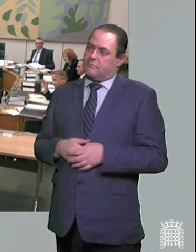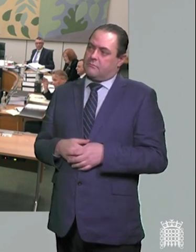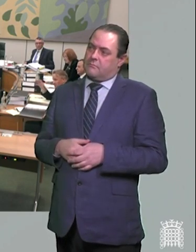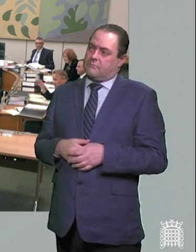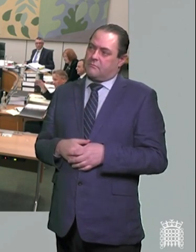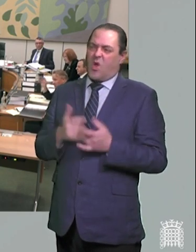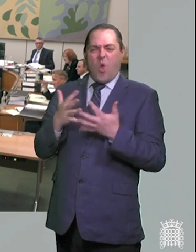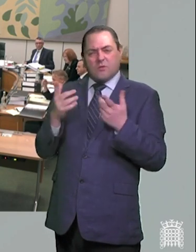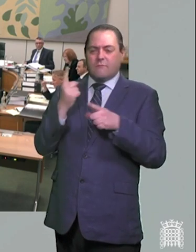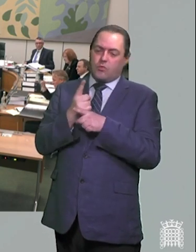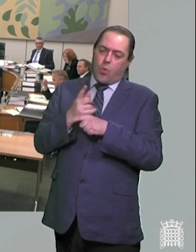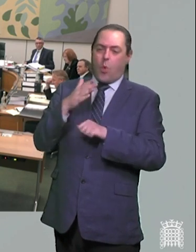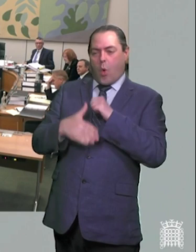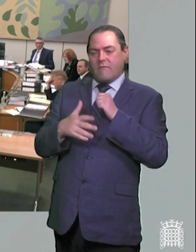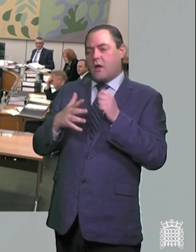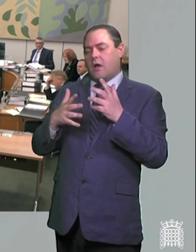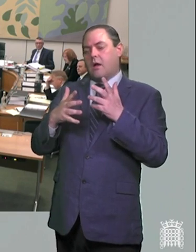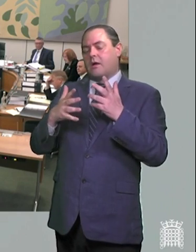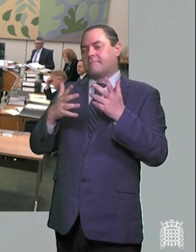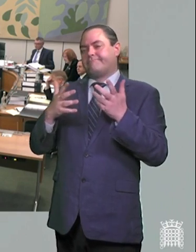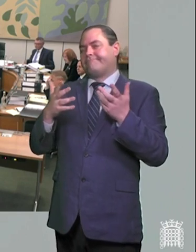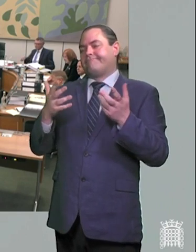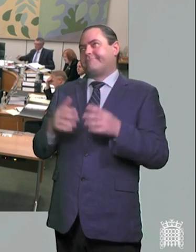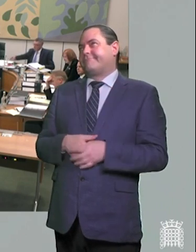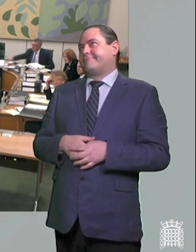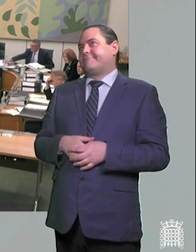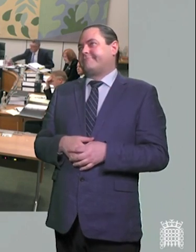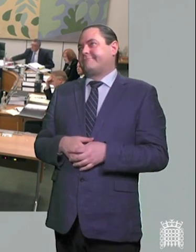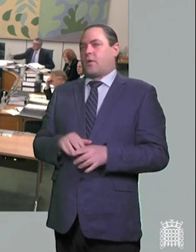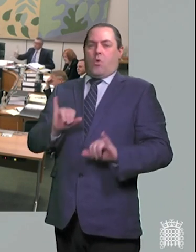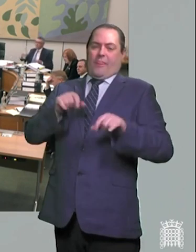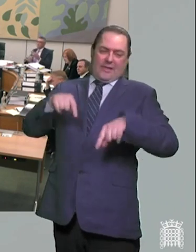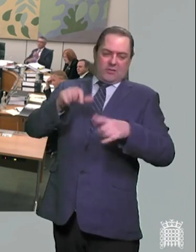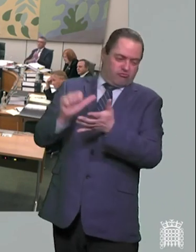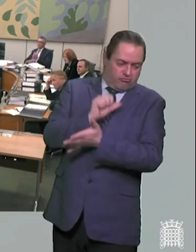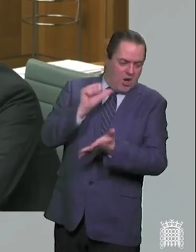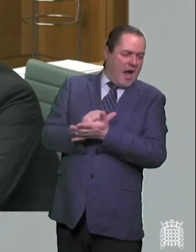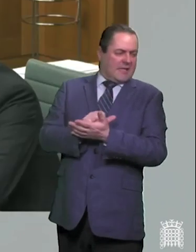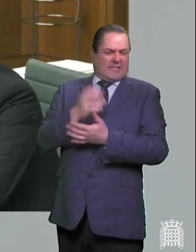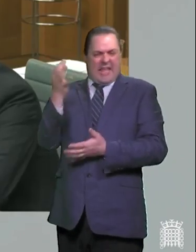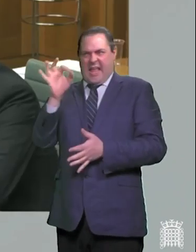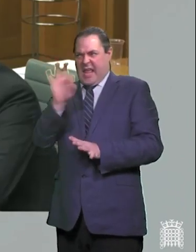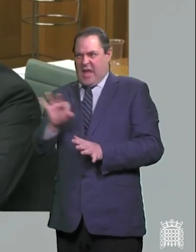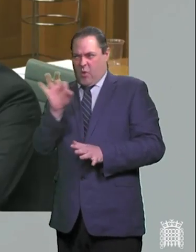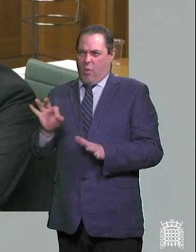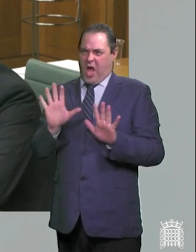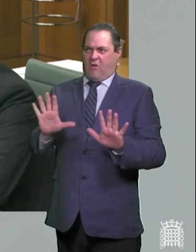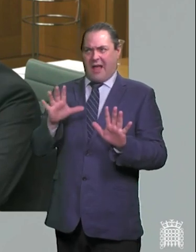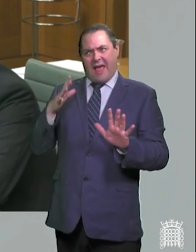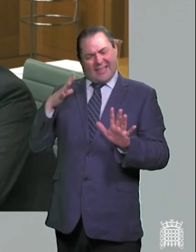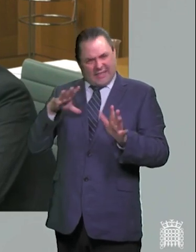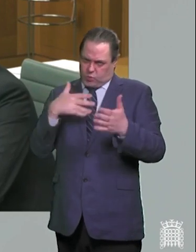of noises of hue and cry about the legitimacy of this inquiry, which I do think we need to